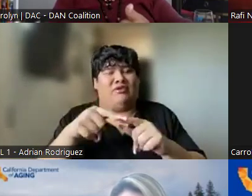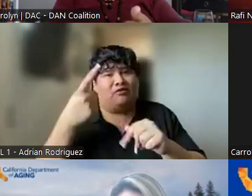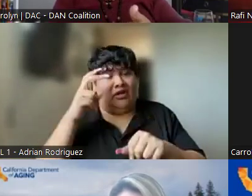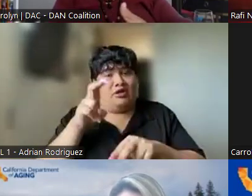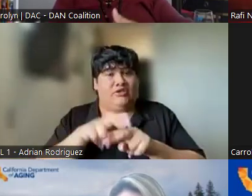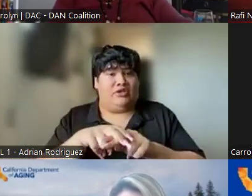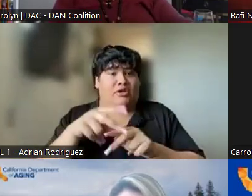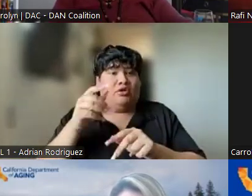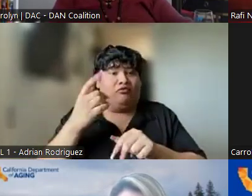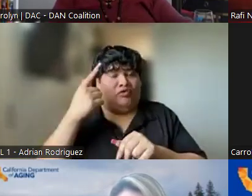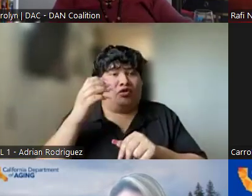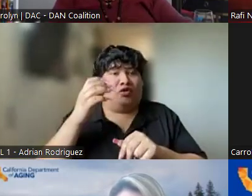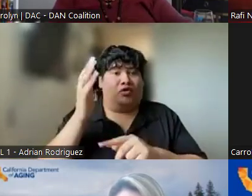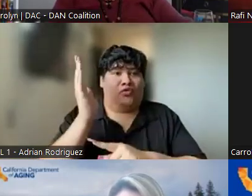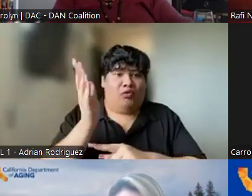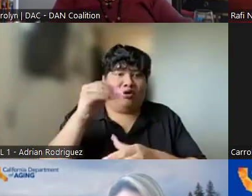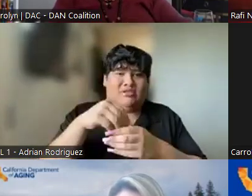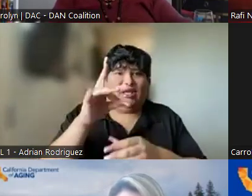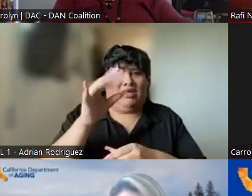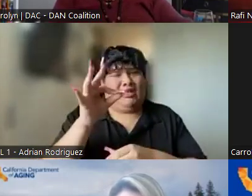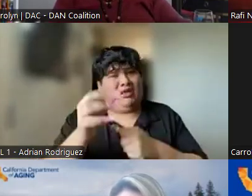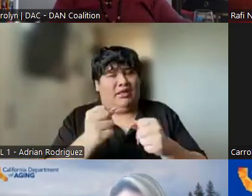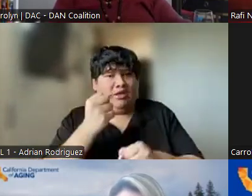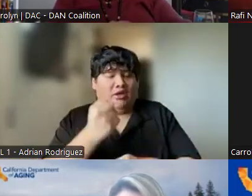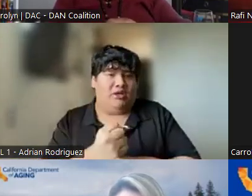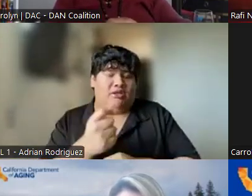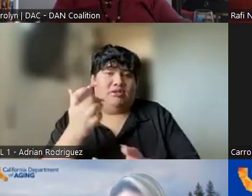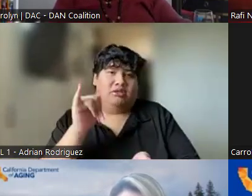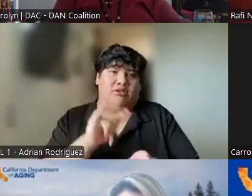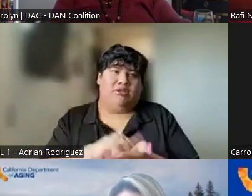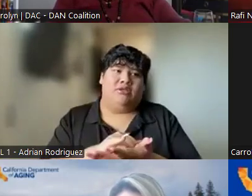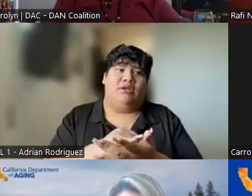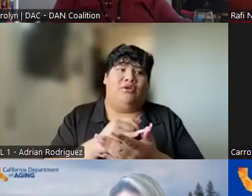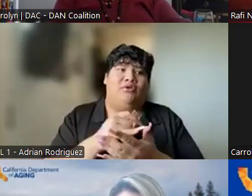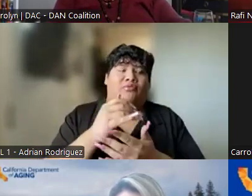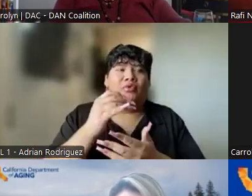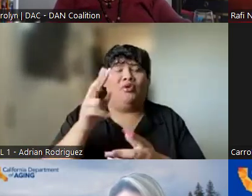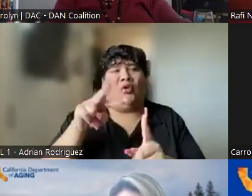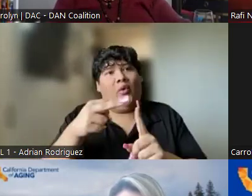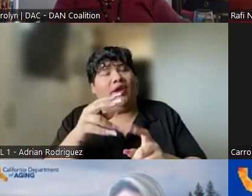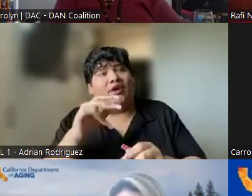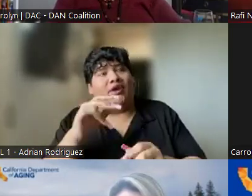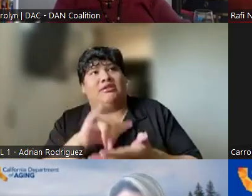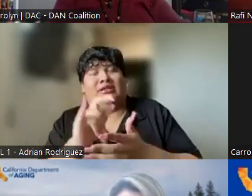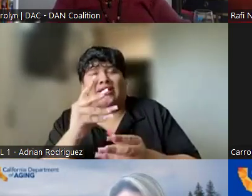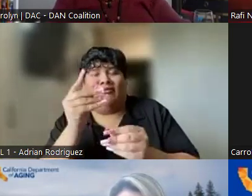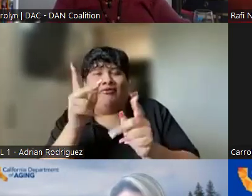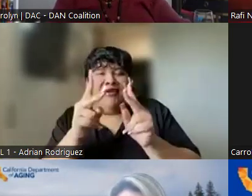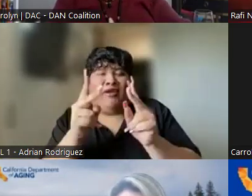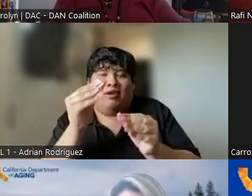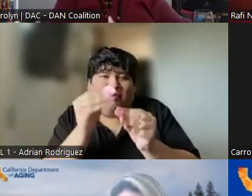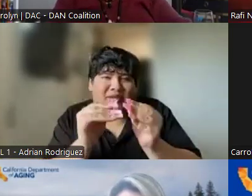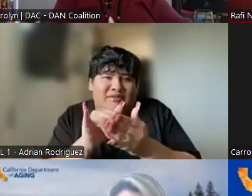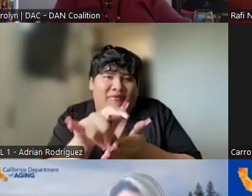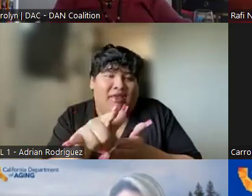DAN coalition for the last 8-9 years, that the awareness is a continued piece of this. Because